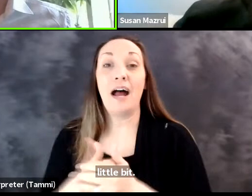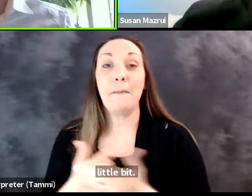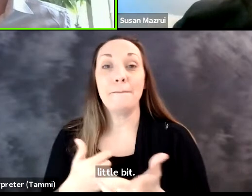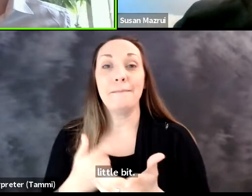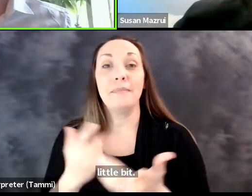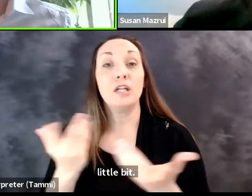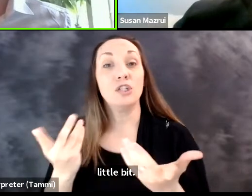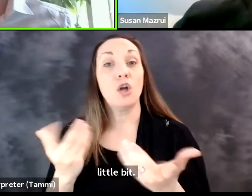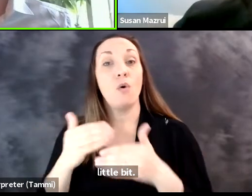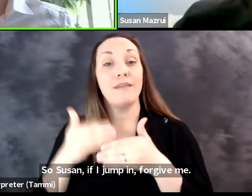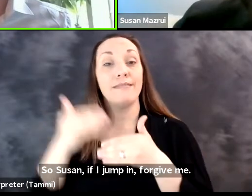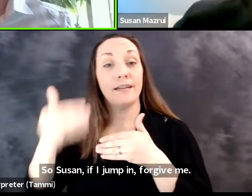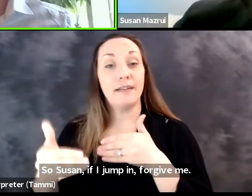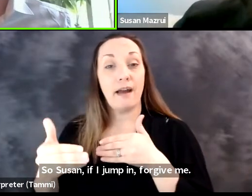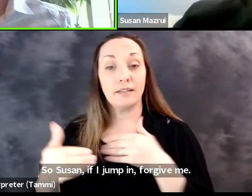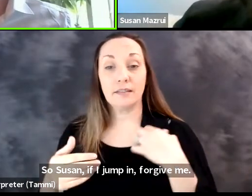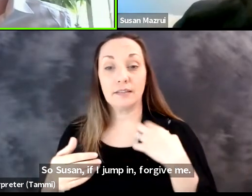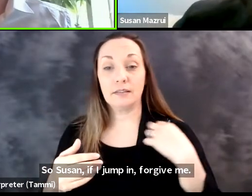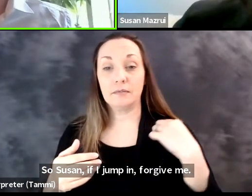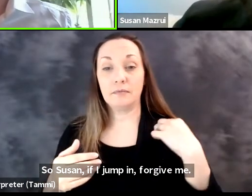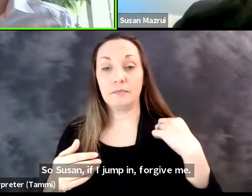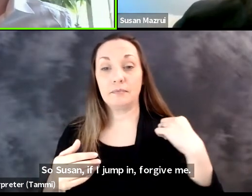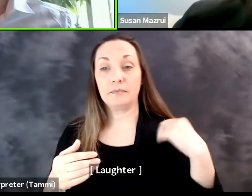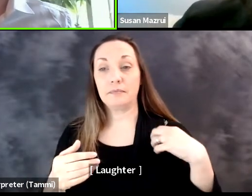So our next